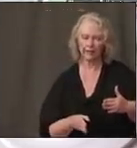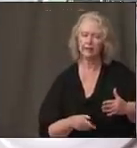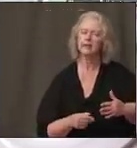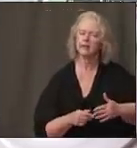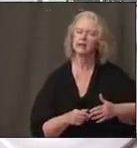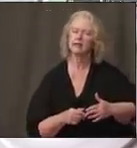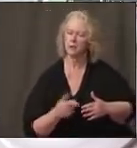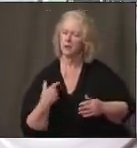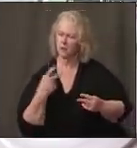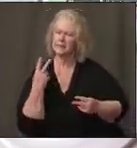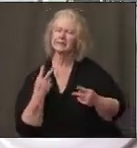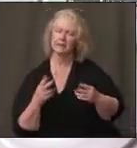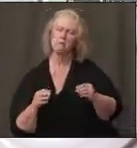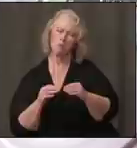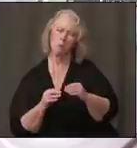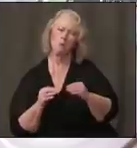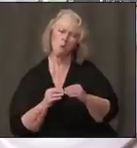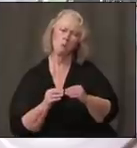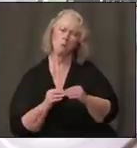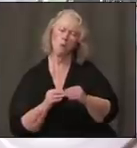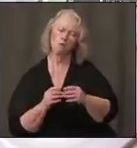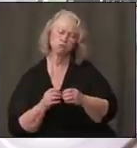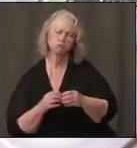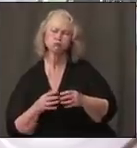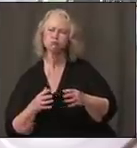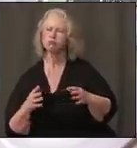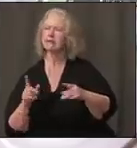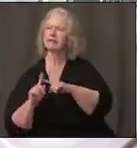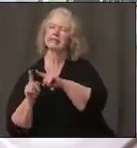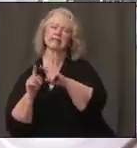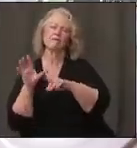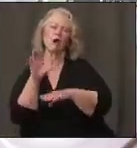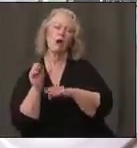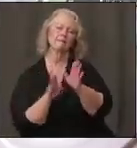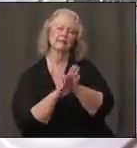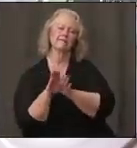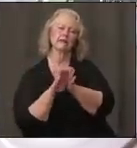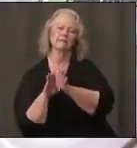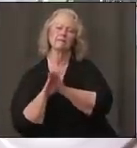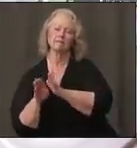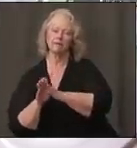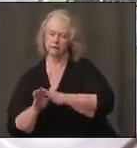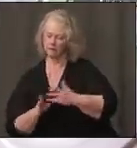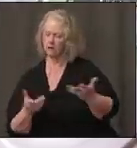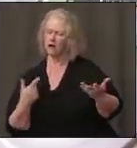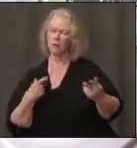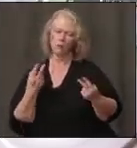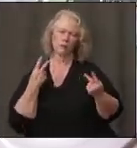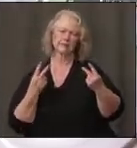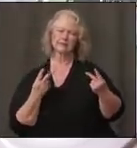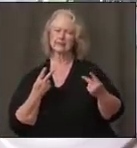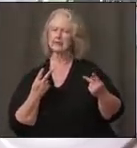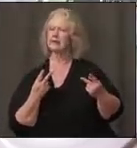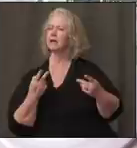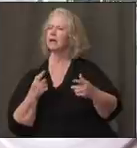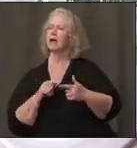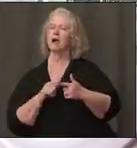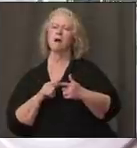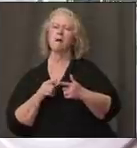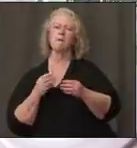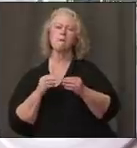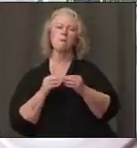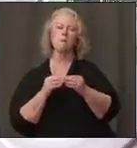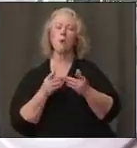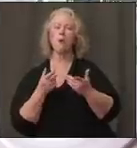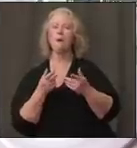see others come into the market. OraSure has one. There's other companies that are developing these. We're going to see more point-of-care platforms like the Abbott ID now come